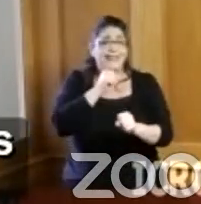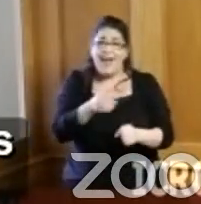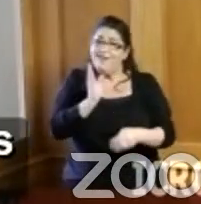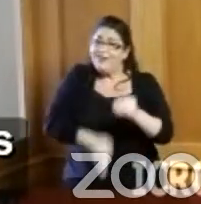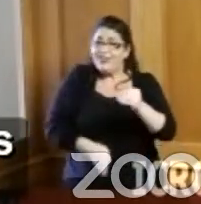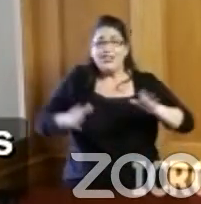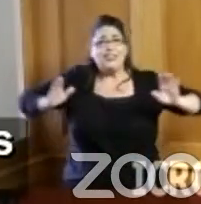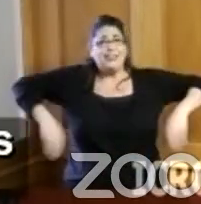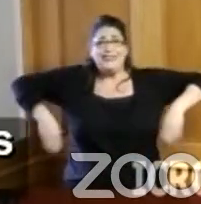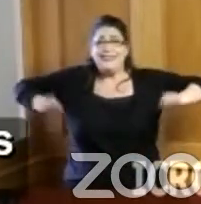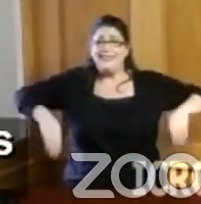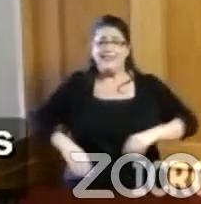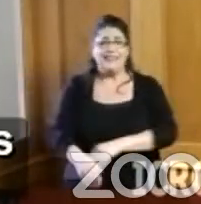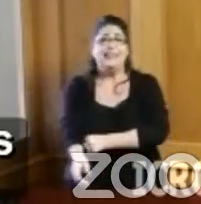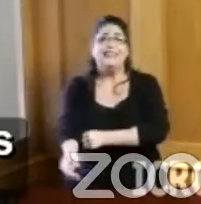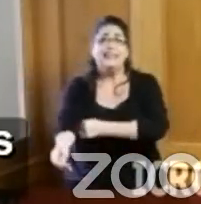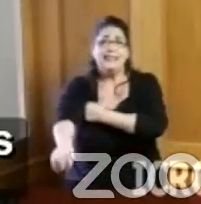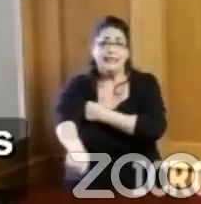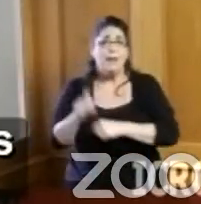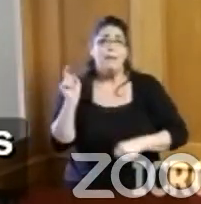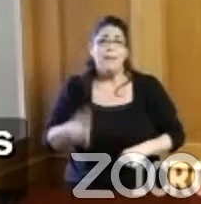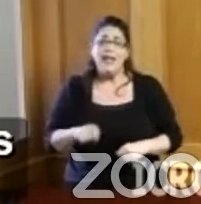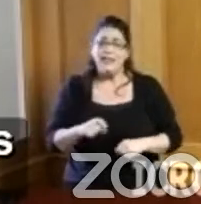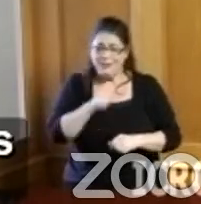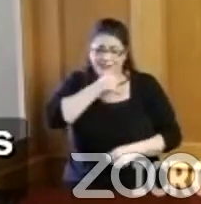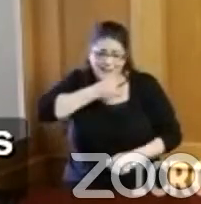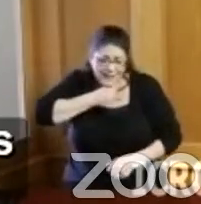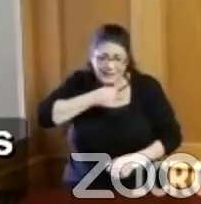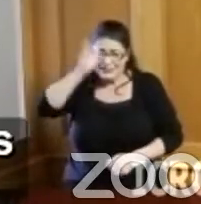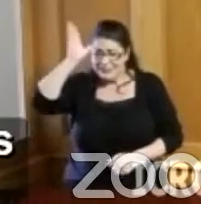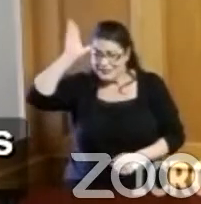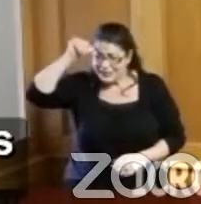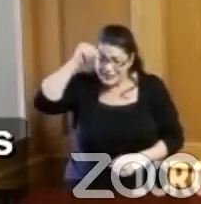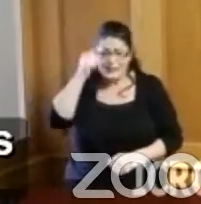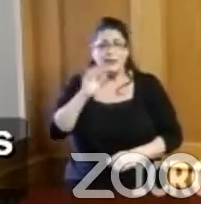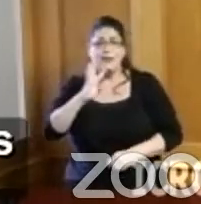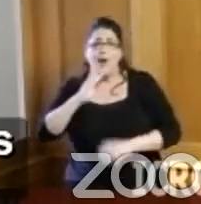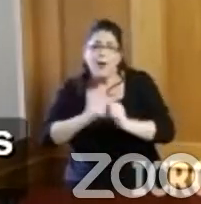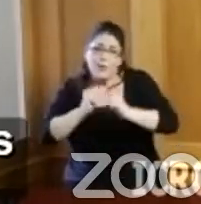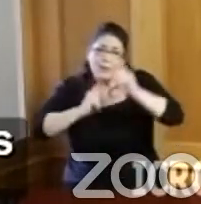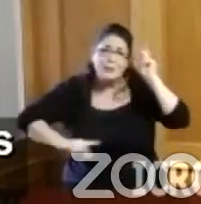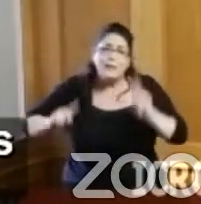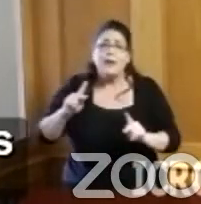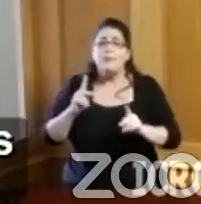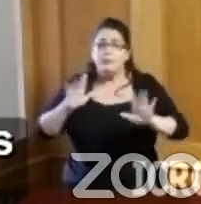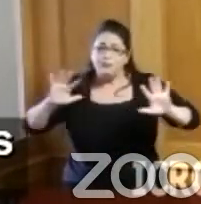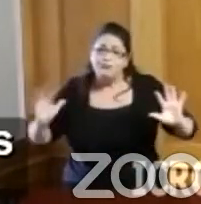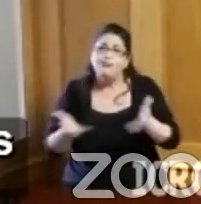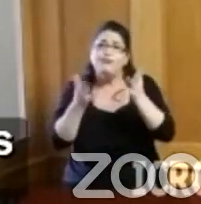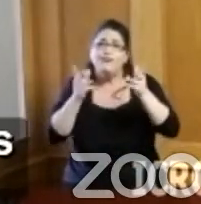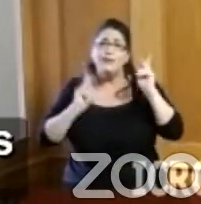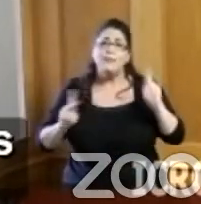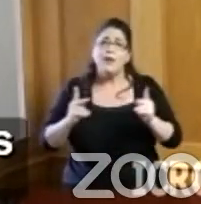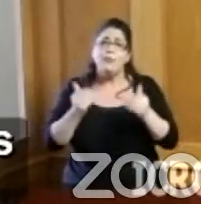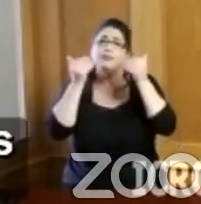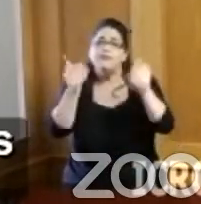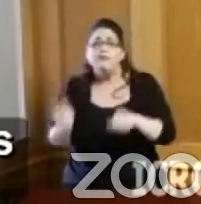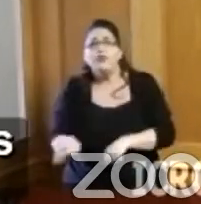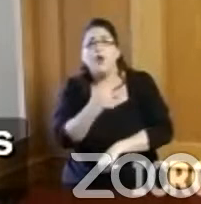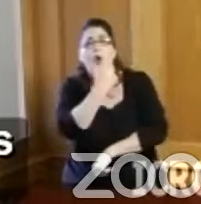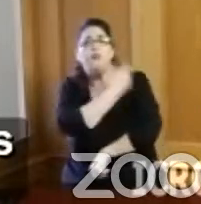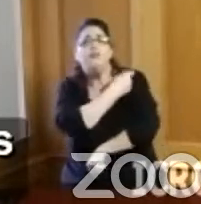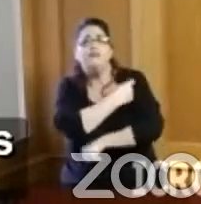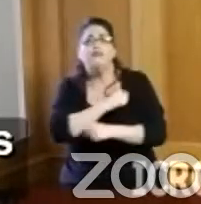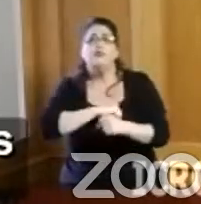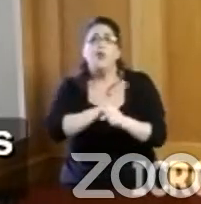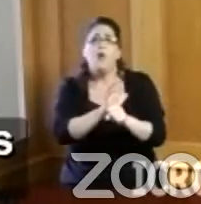We need to be very vigilant. We need to talk to people We need to encourage people to get vaccinations if they